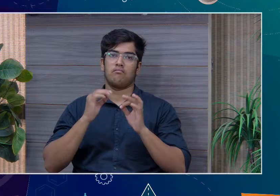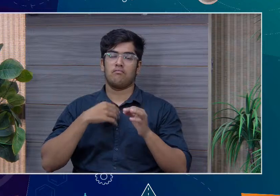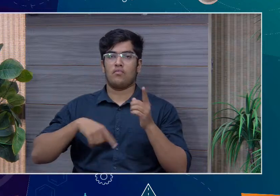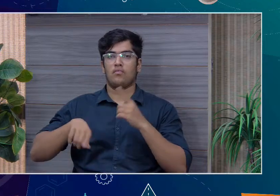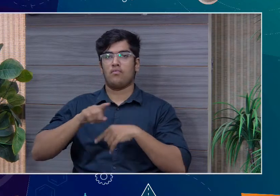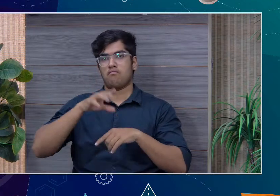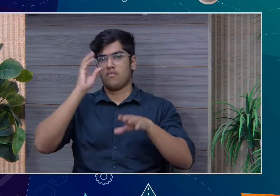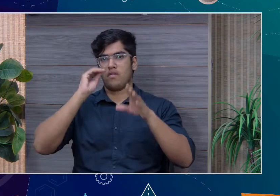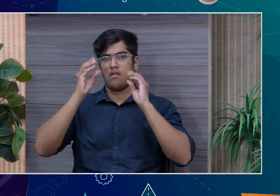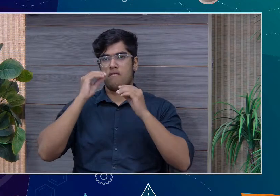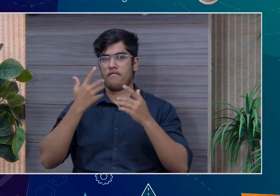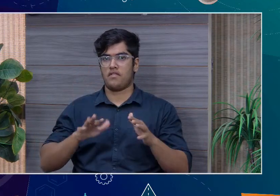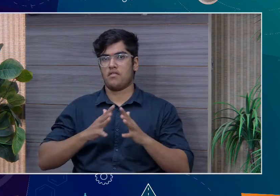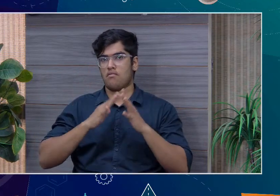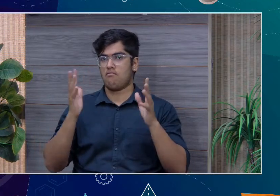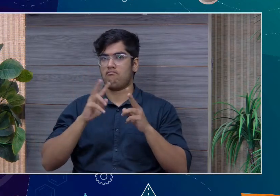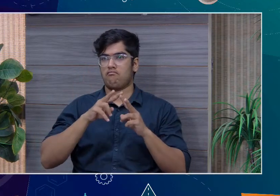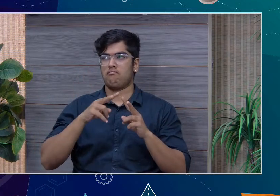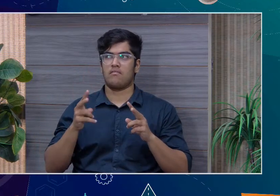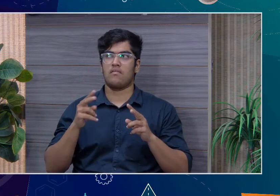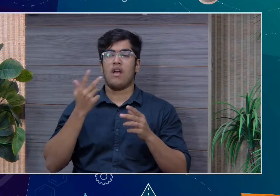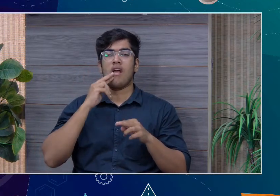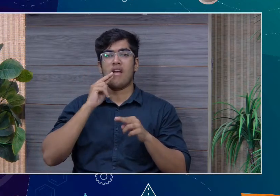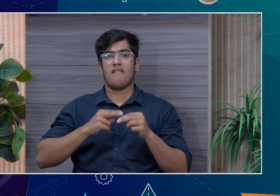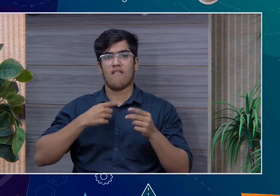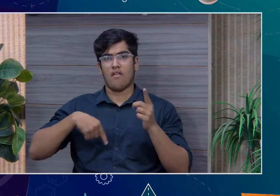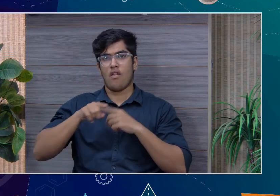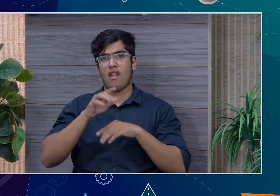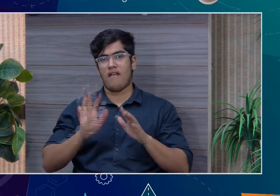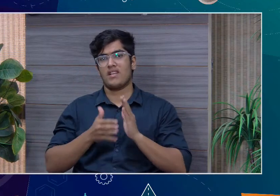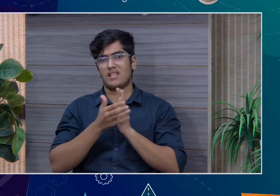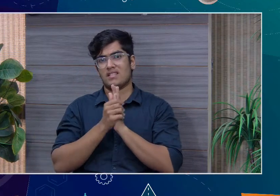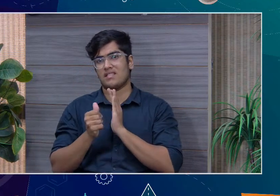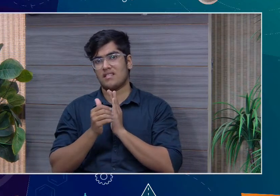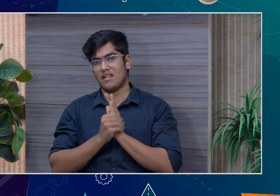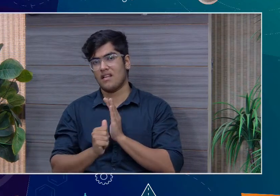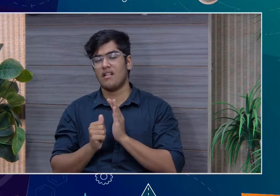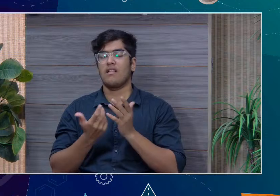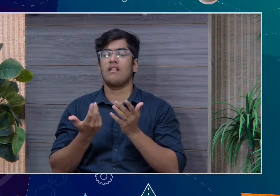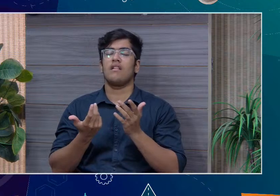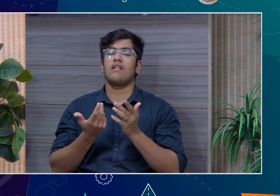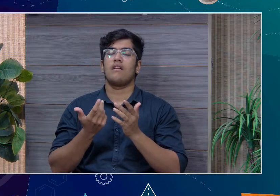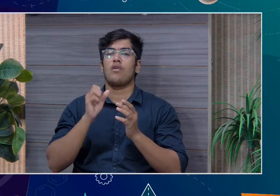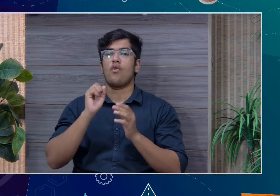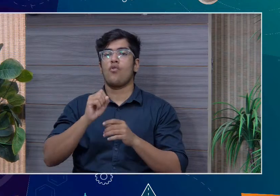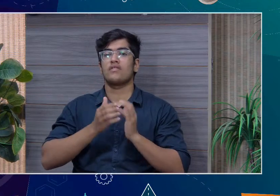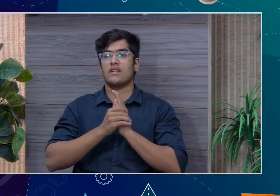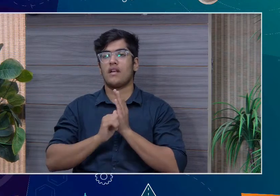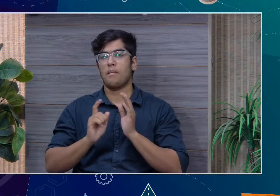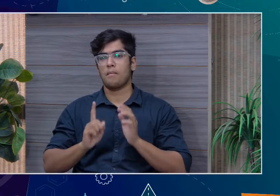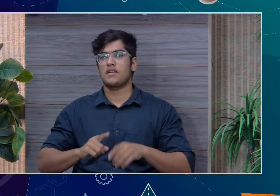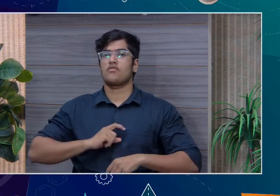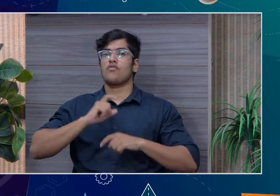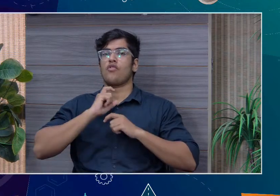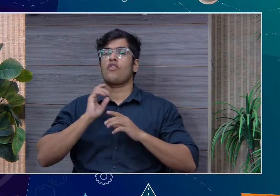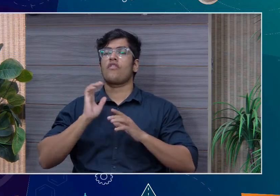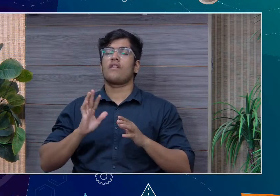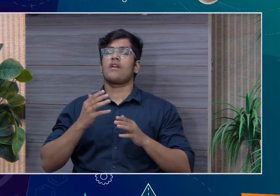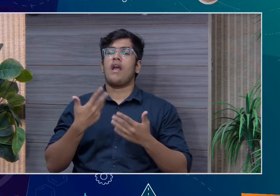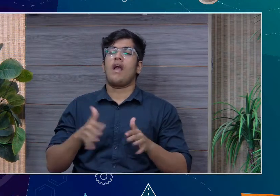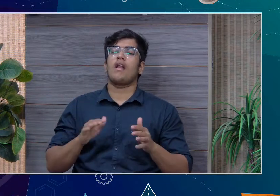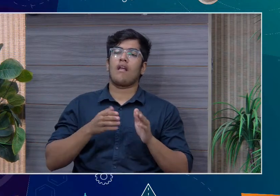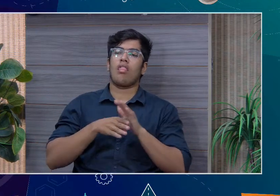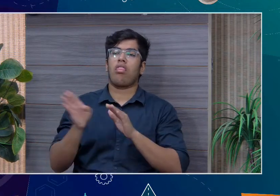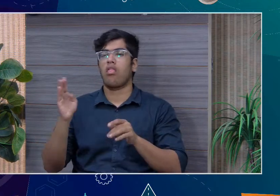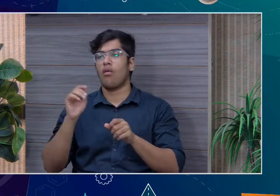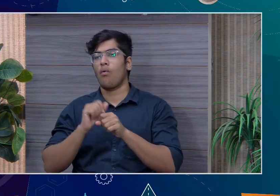learned that if you have skills, so have confidence in your skills, and just don't get away with